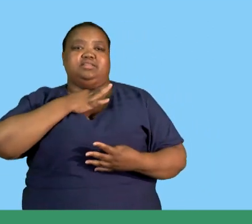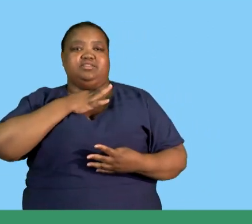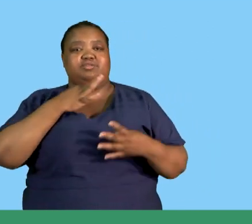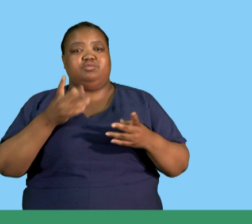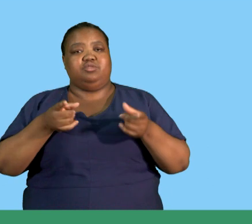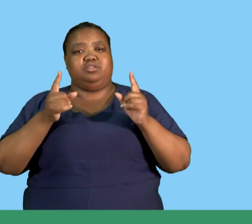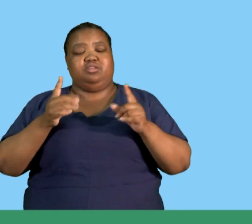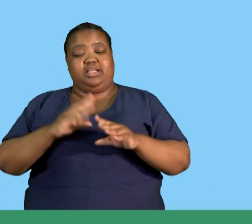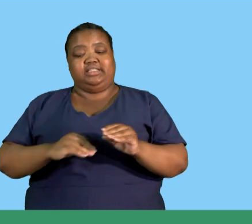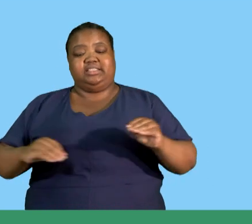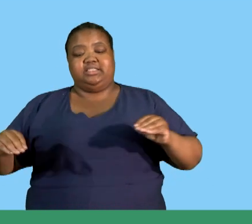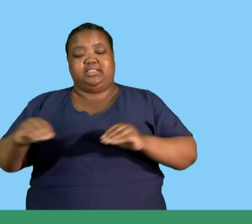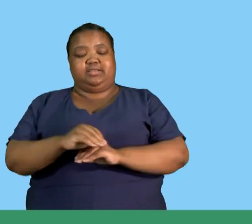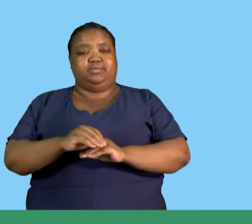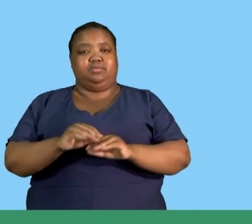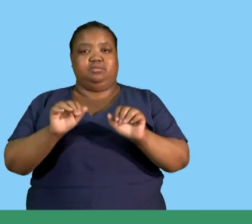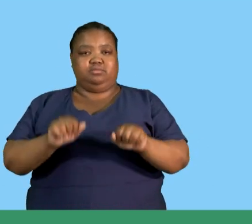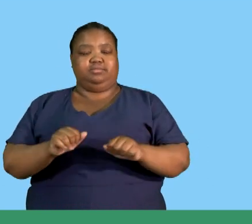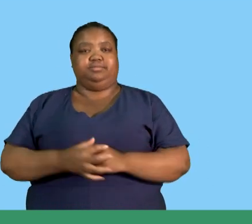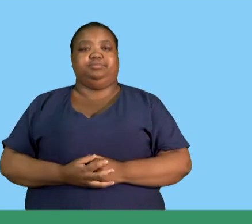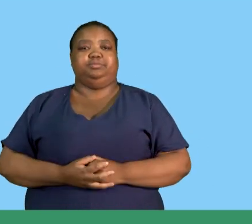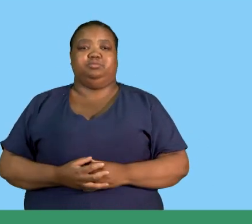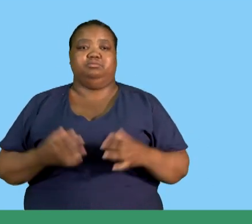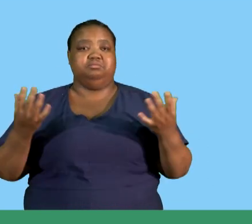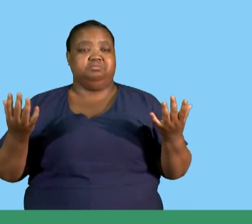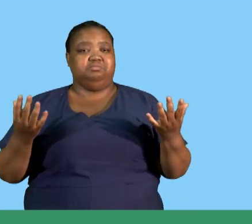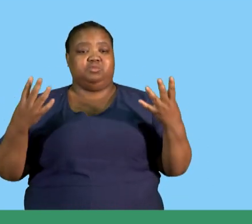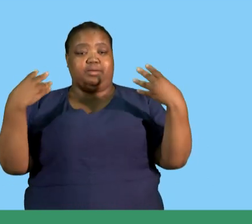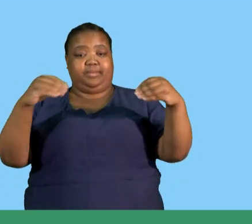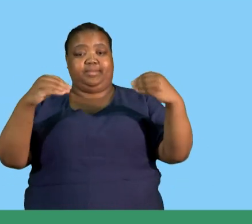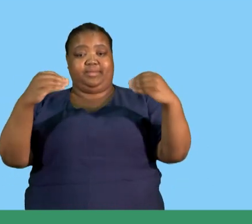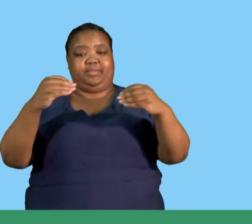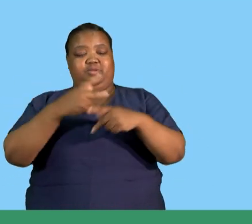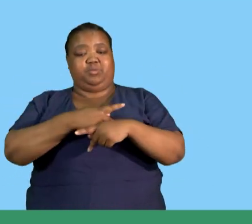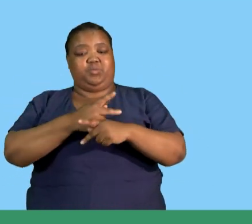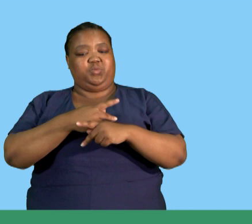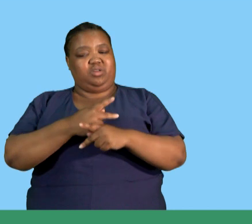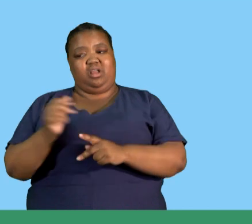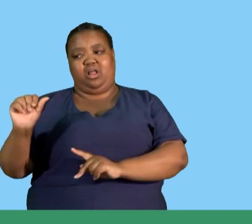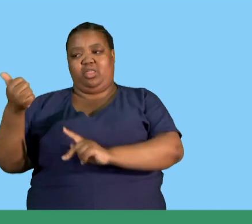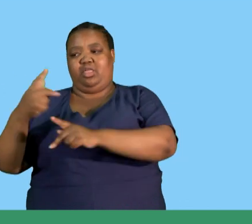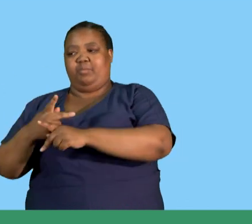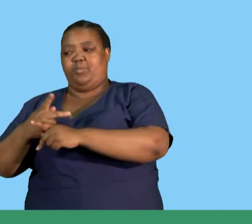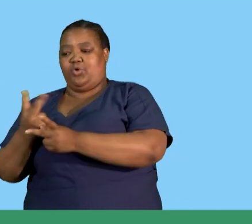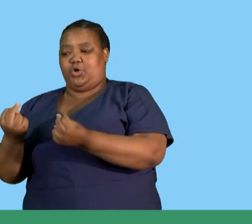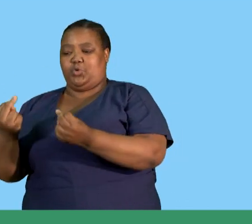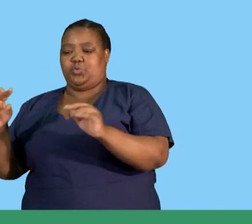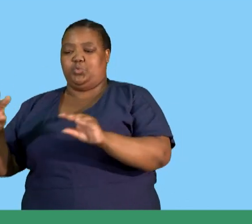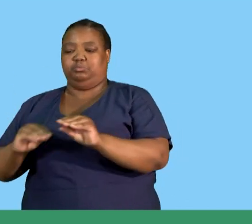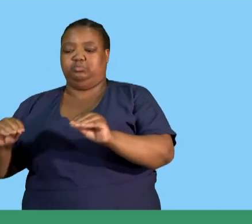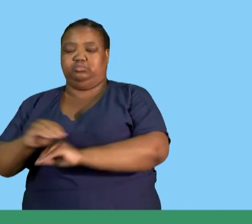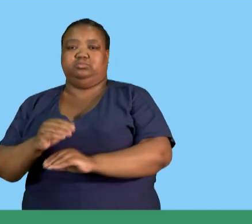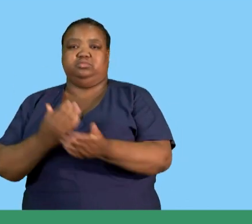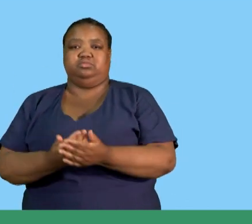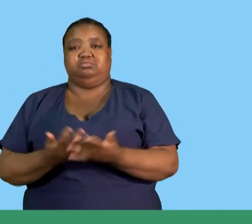2 threats. Threat of substitution. What is a substitute? Let's read here. It says, if the business's product can easily